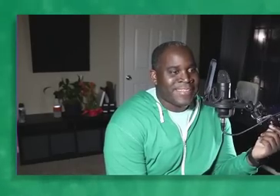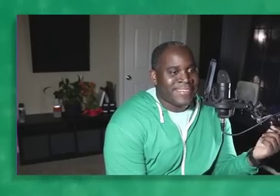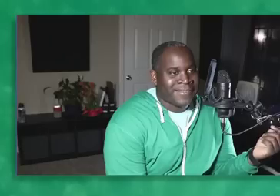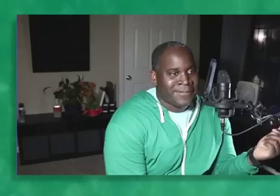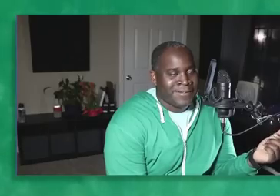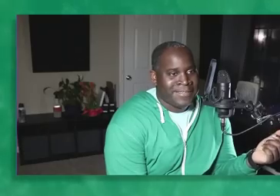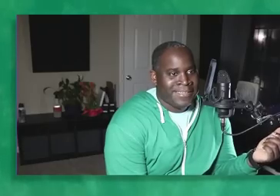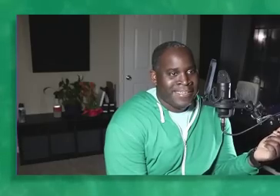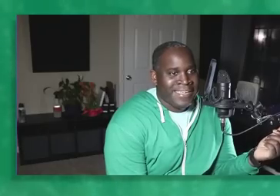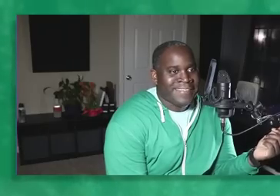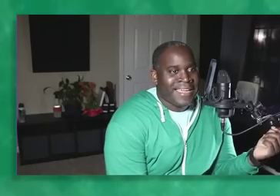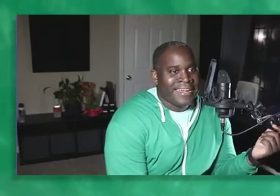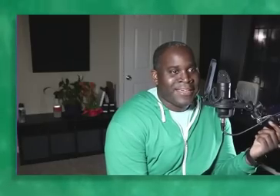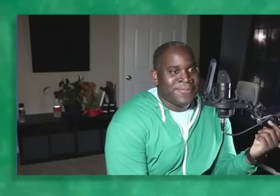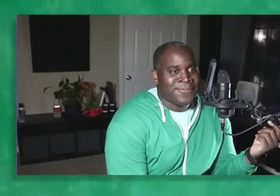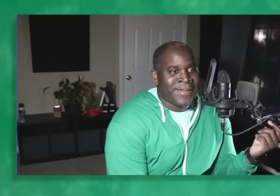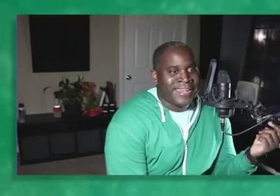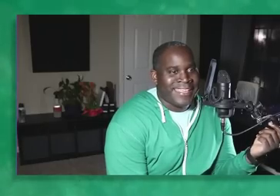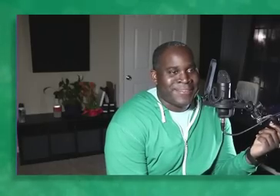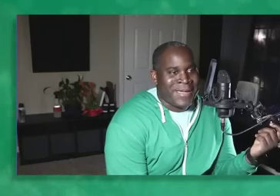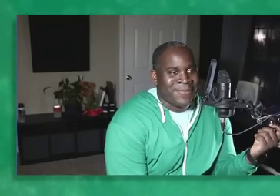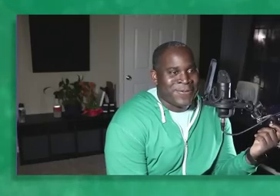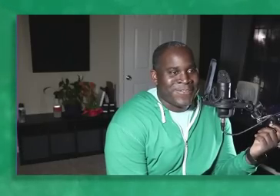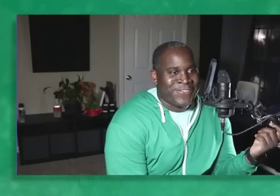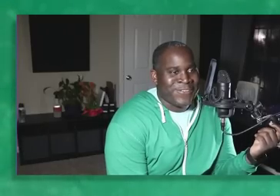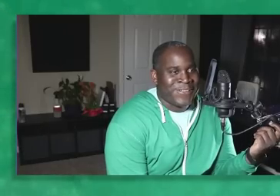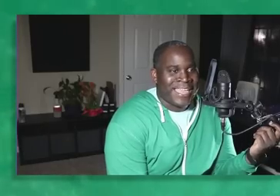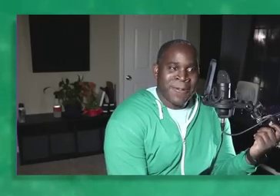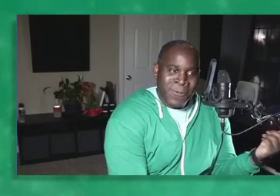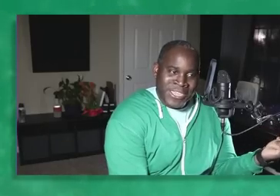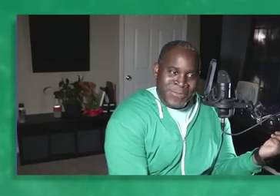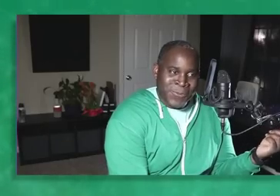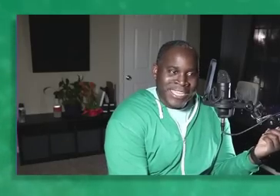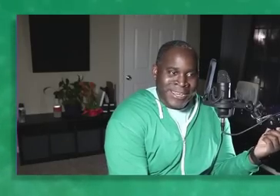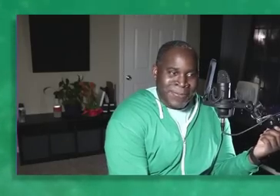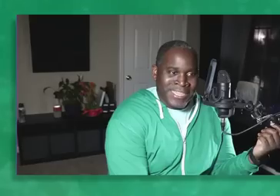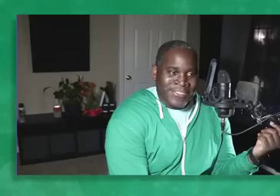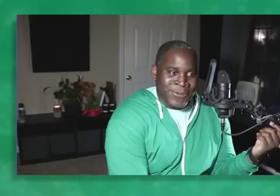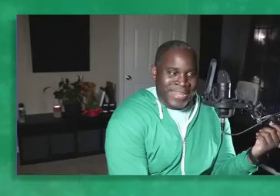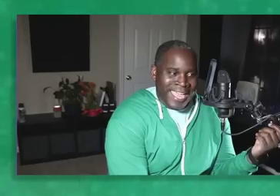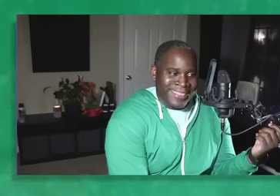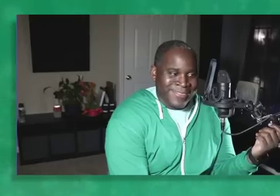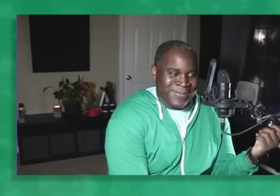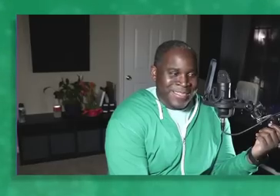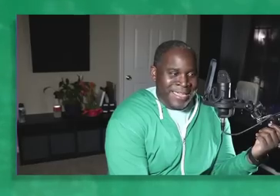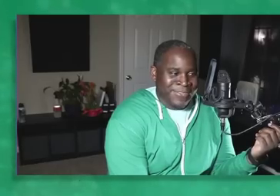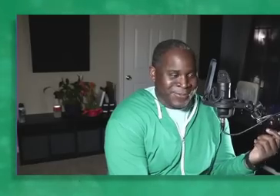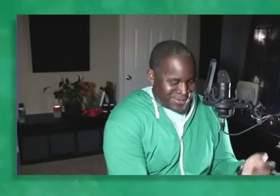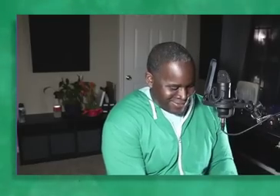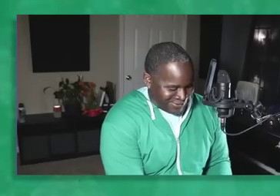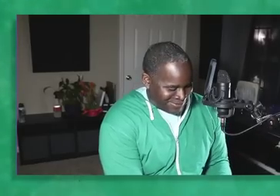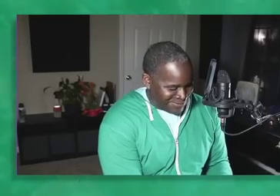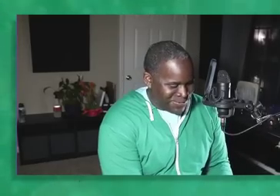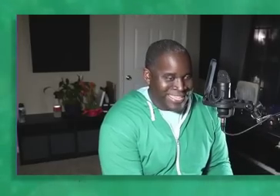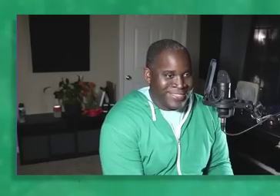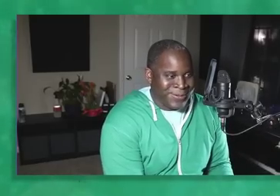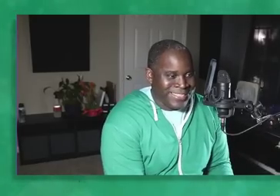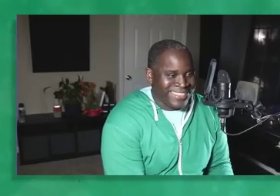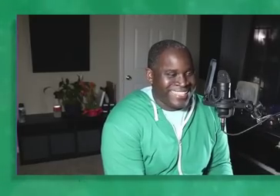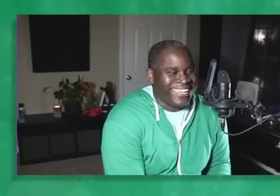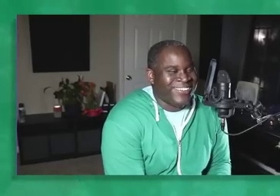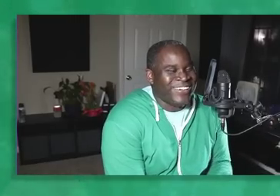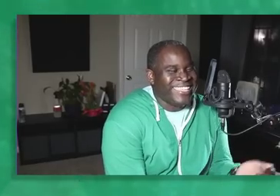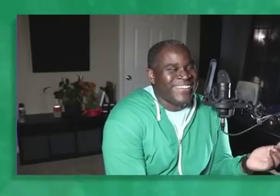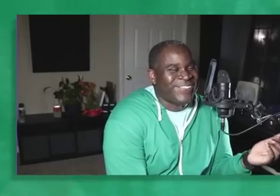Callum's nervous. He's got an elf friend in the rafters, and she's all like, what you doing at? I'm squish. What are you